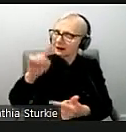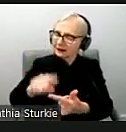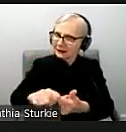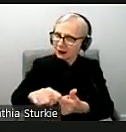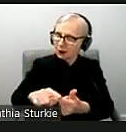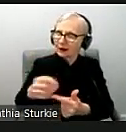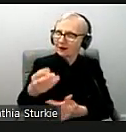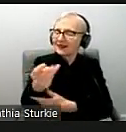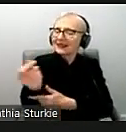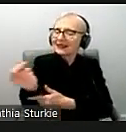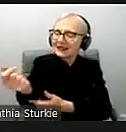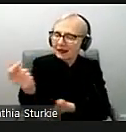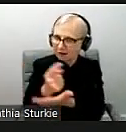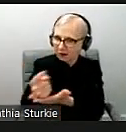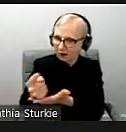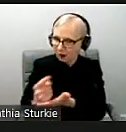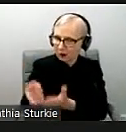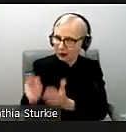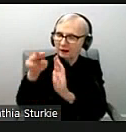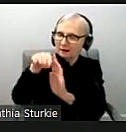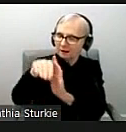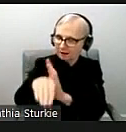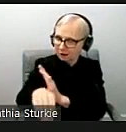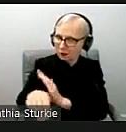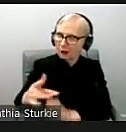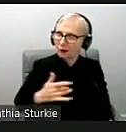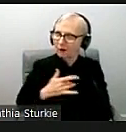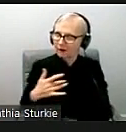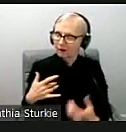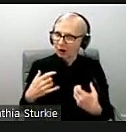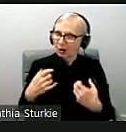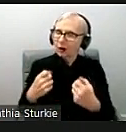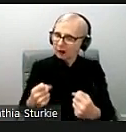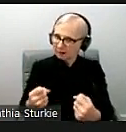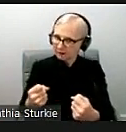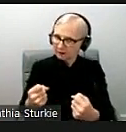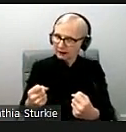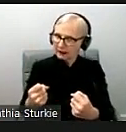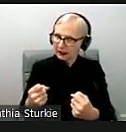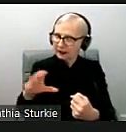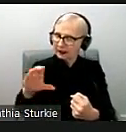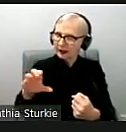multiple weeks worth of declining cases that we feel confident that that